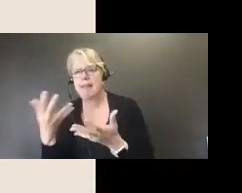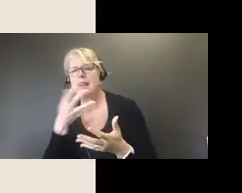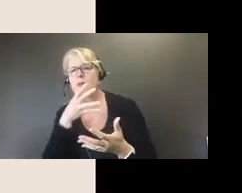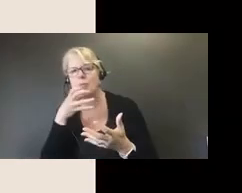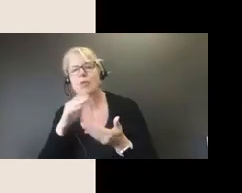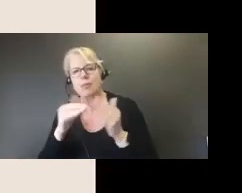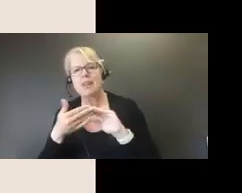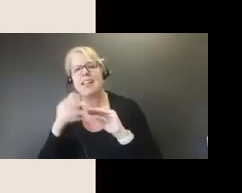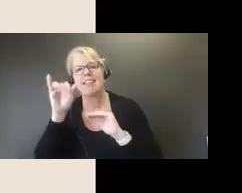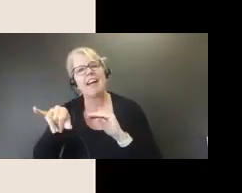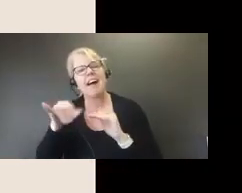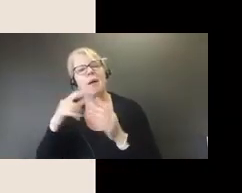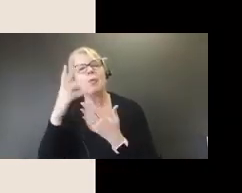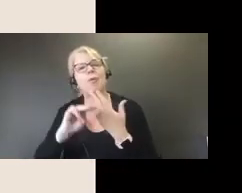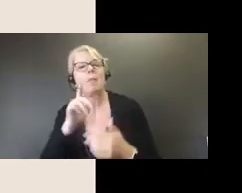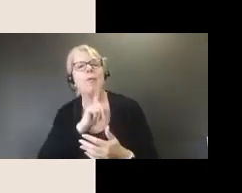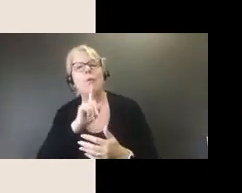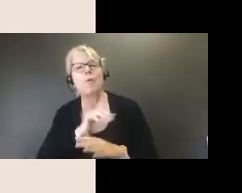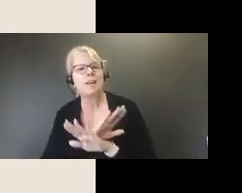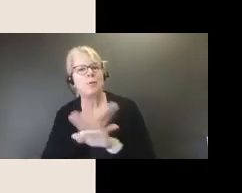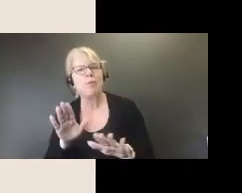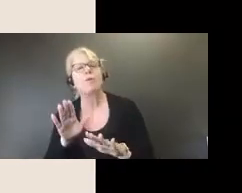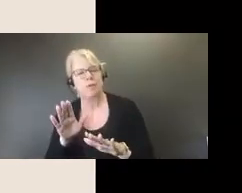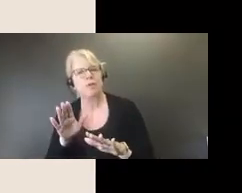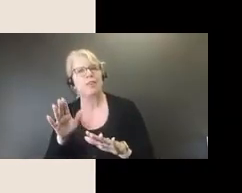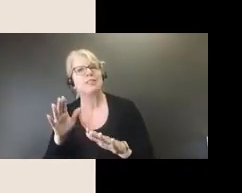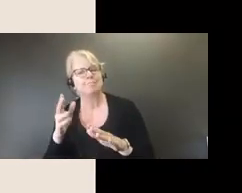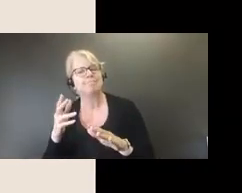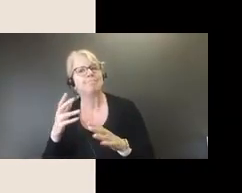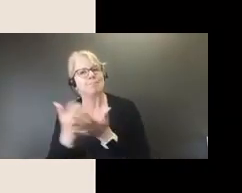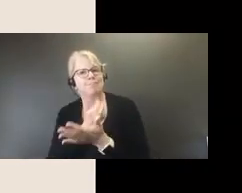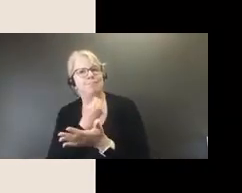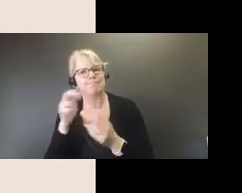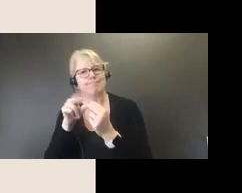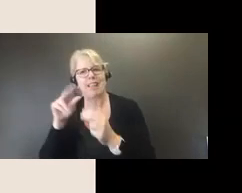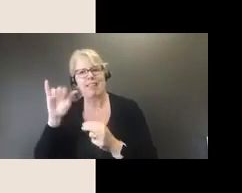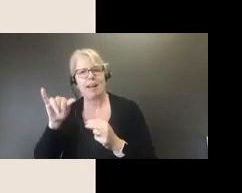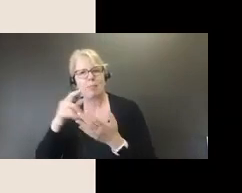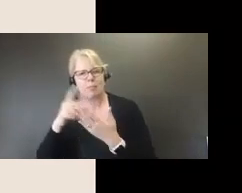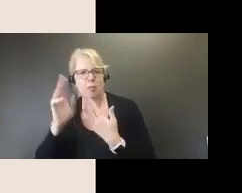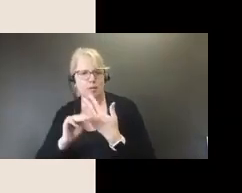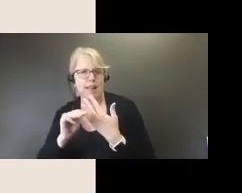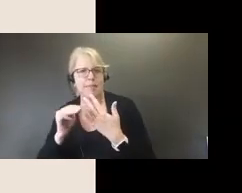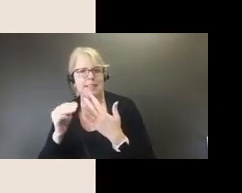More program has been able to access and build on. Next slide, please, Laura.